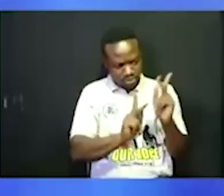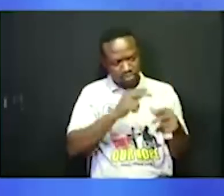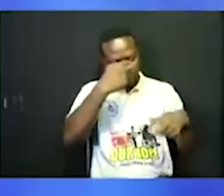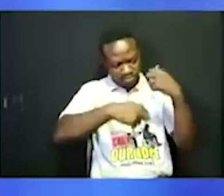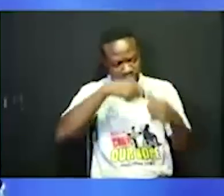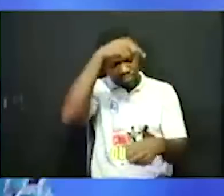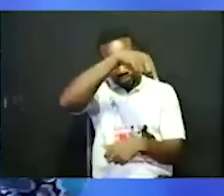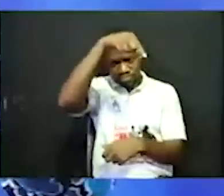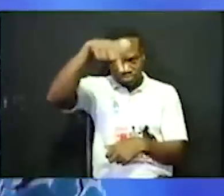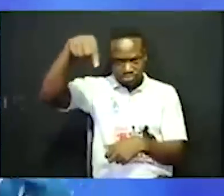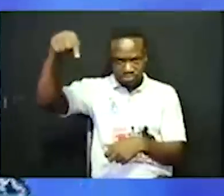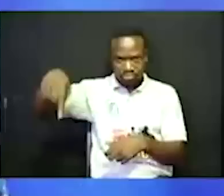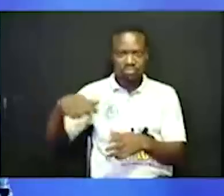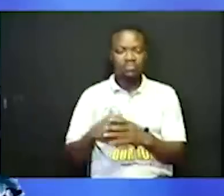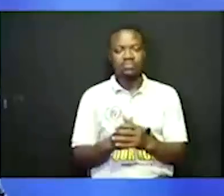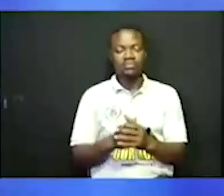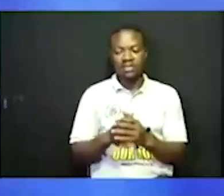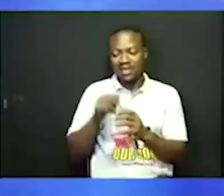life. Troubles among